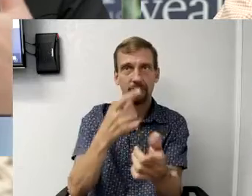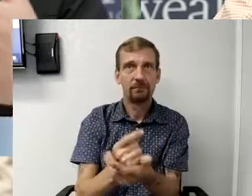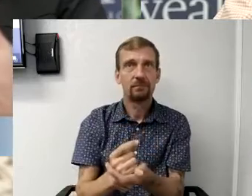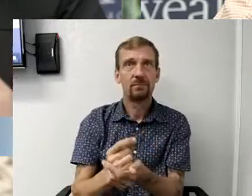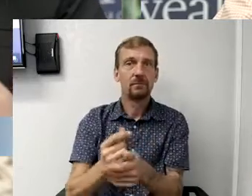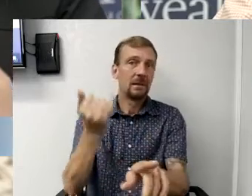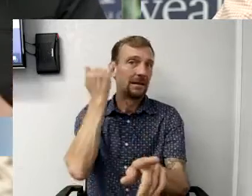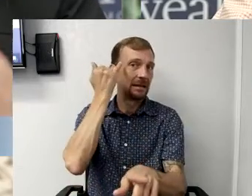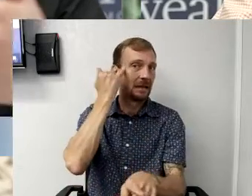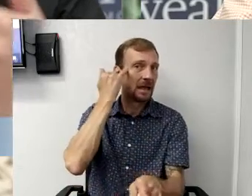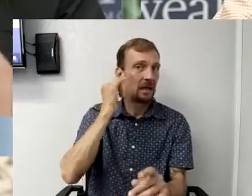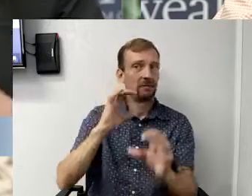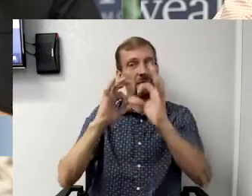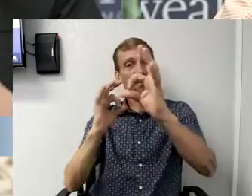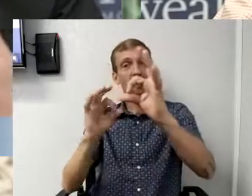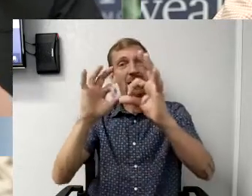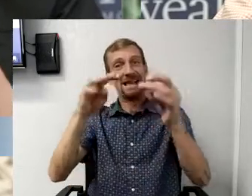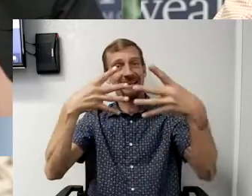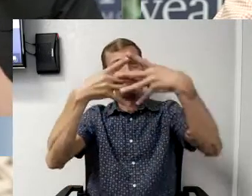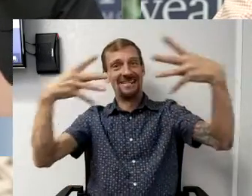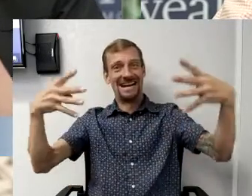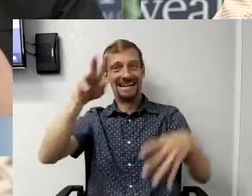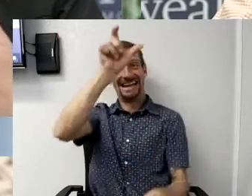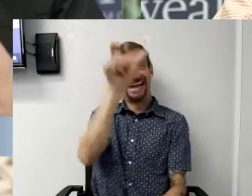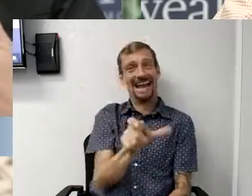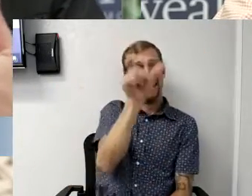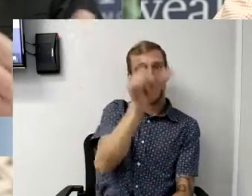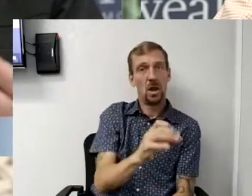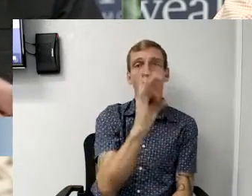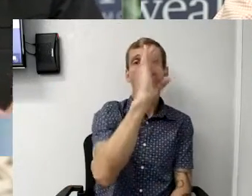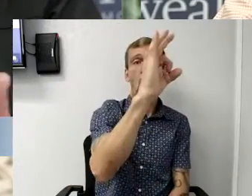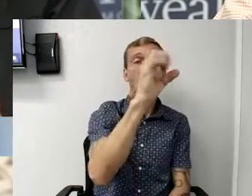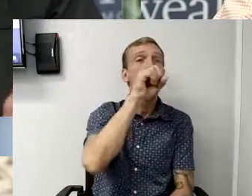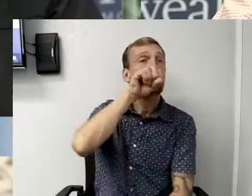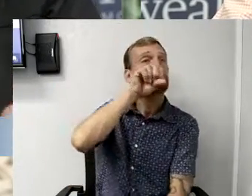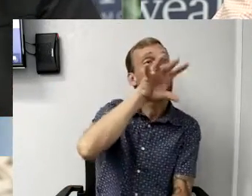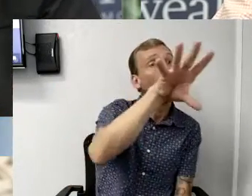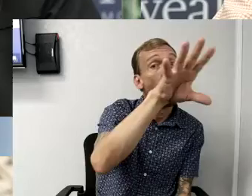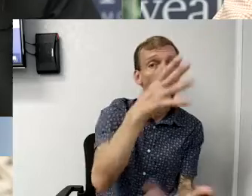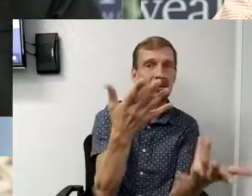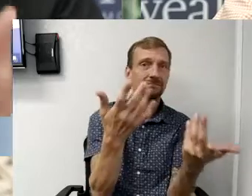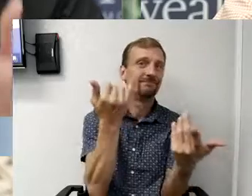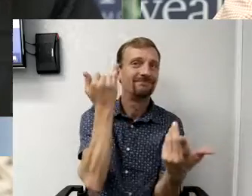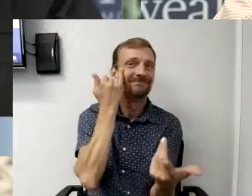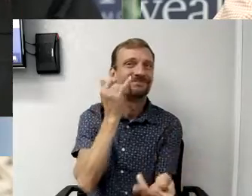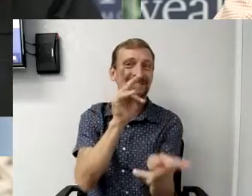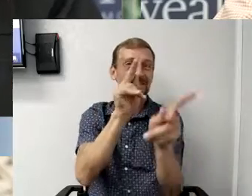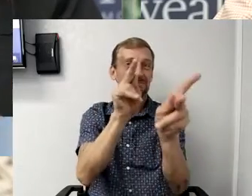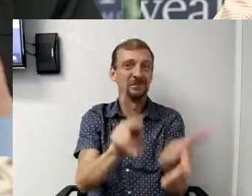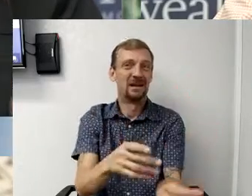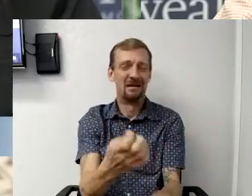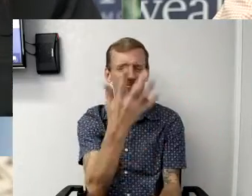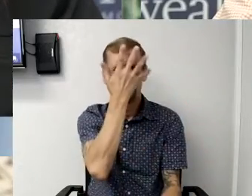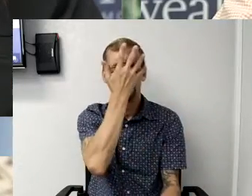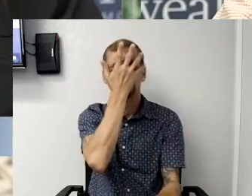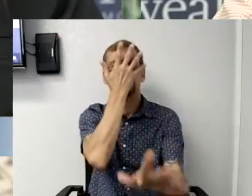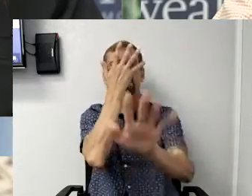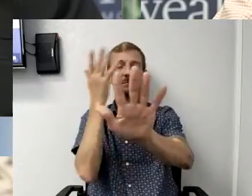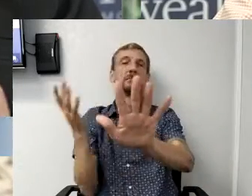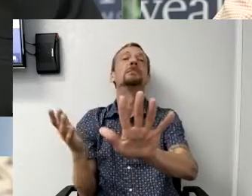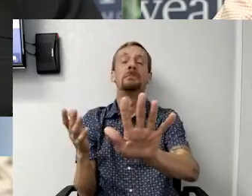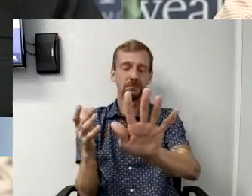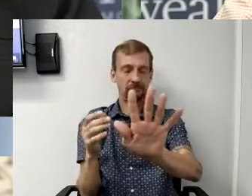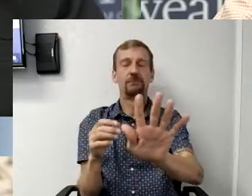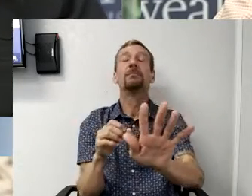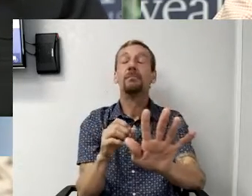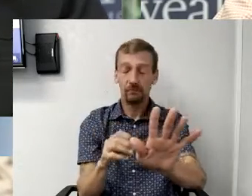the right. at the right, perfect- yeah, I don't want, but they could, if someone sneezed or coughed right on your face, a little bit more